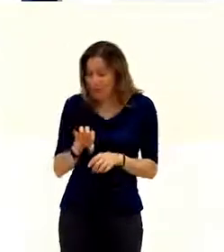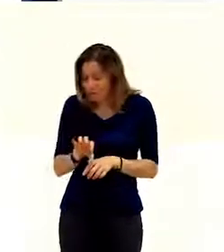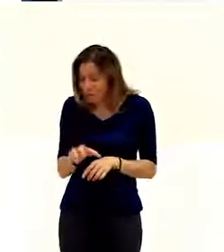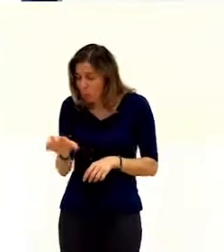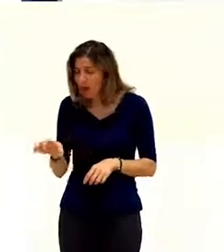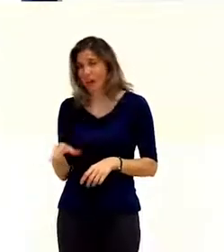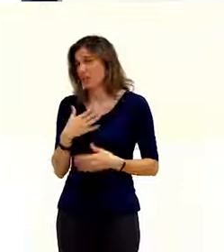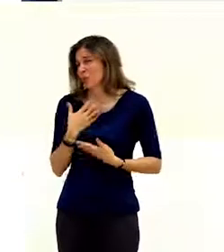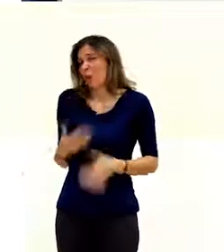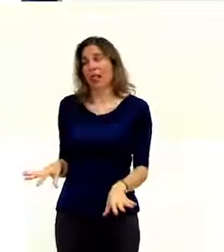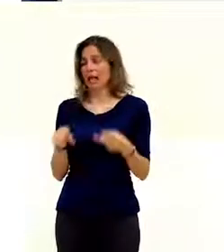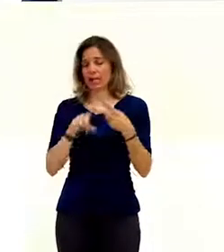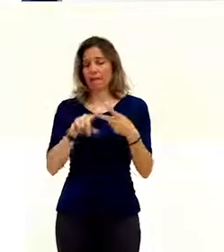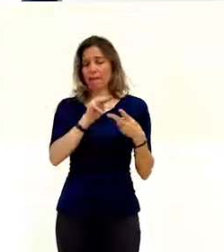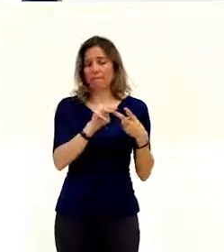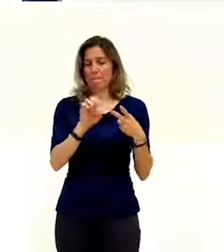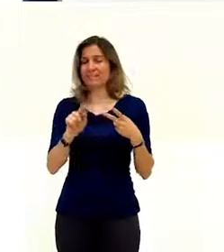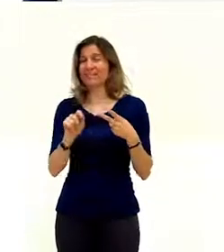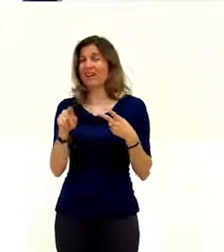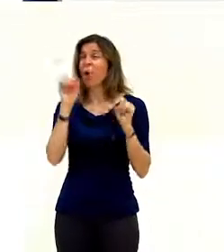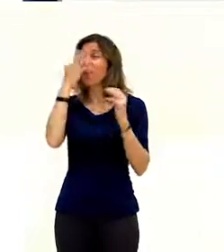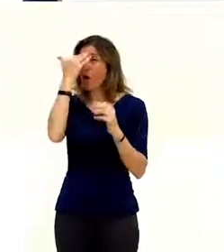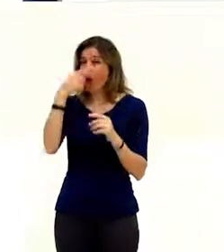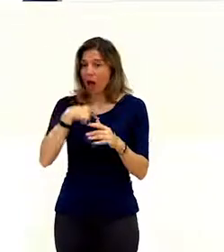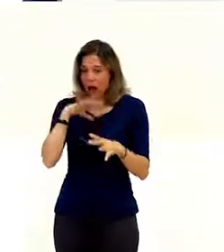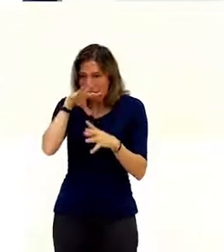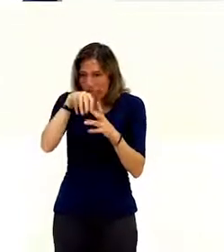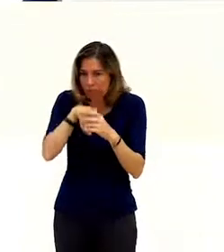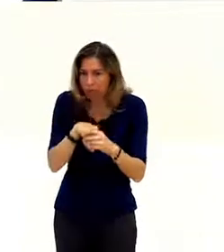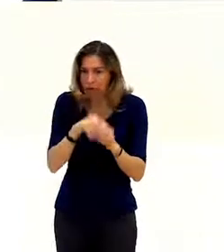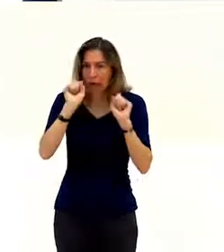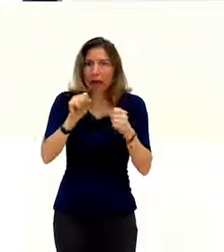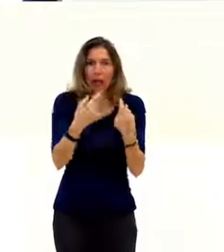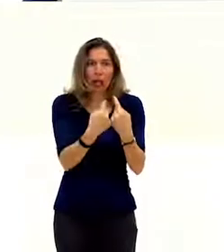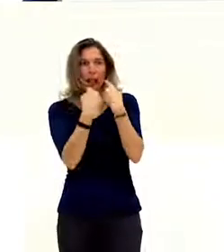it because there is an element of subjectivity. And quite often,